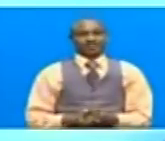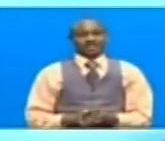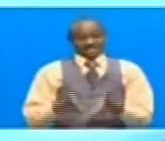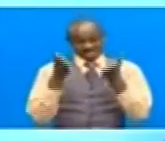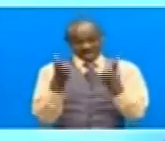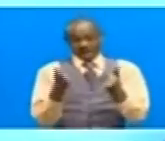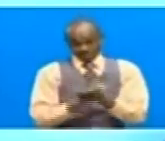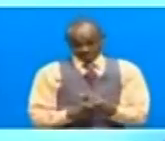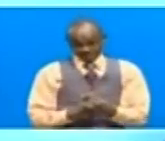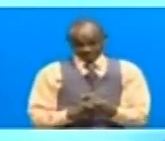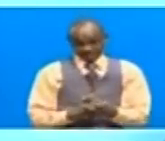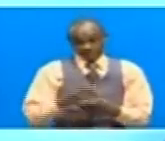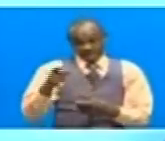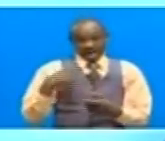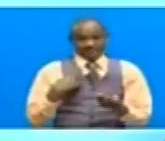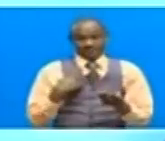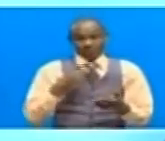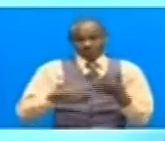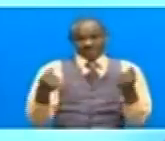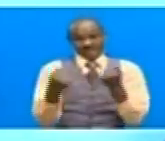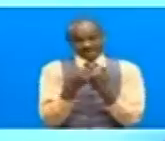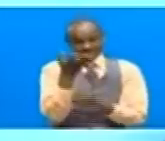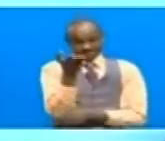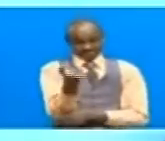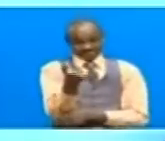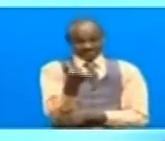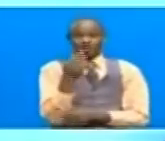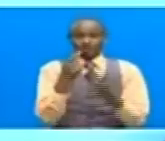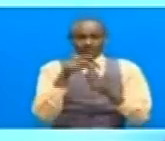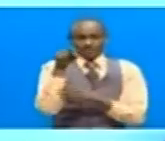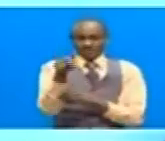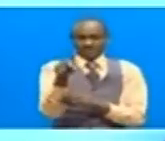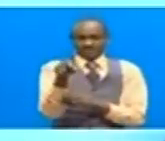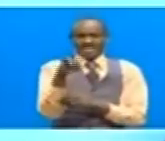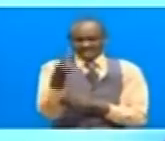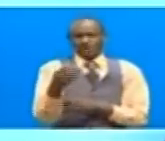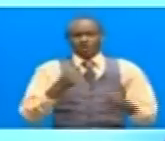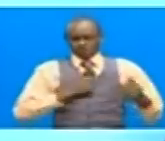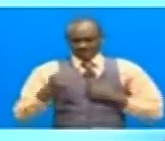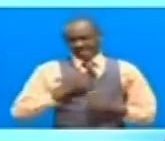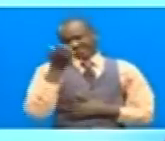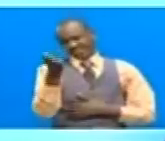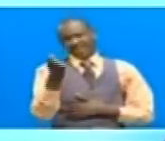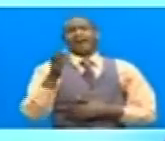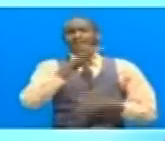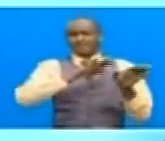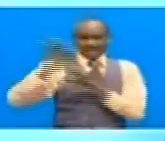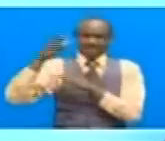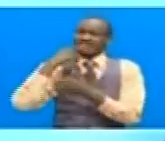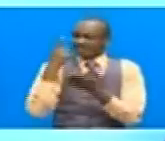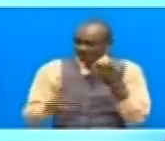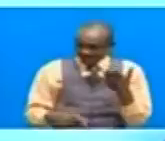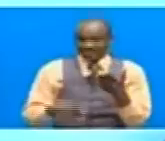Well, across the region, term limits have been quite a point to talk about. And now to Rwanda, where Parliament has this